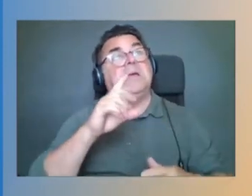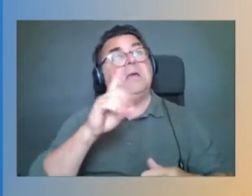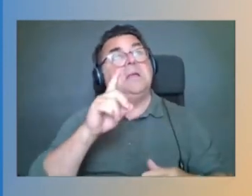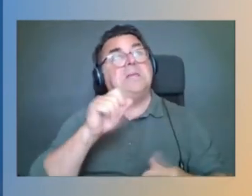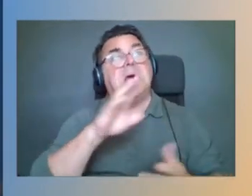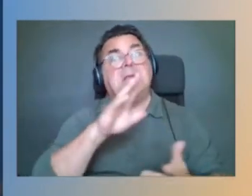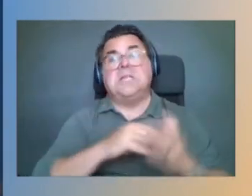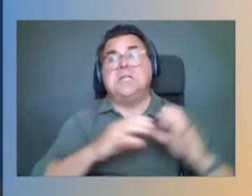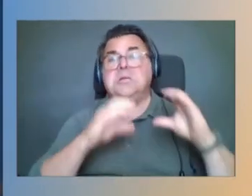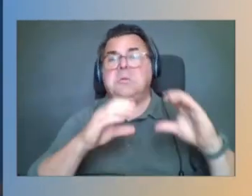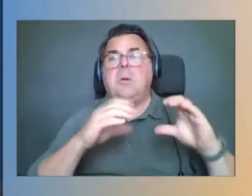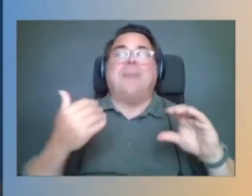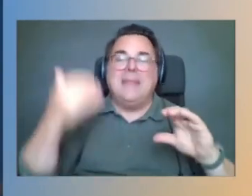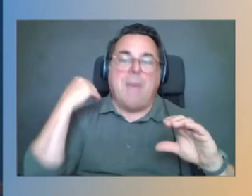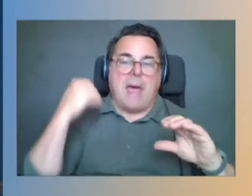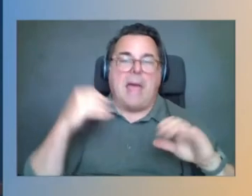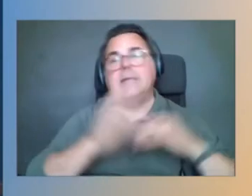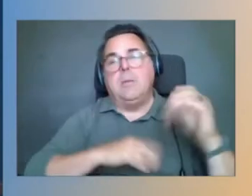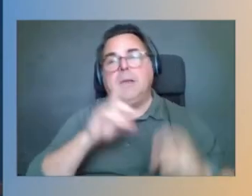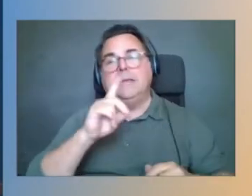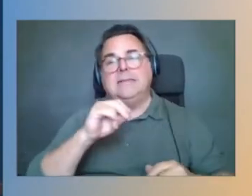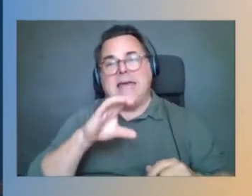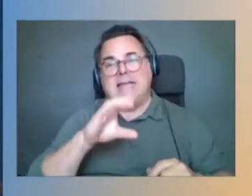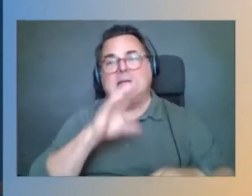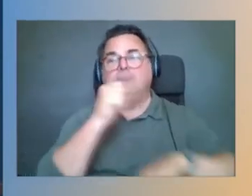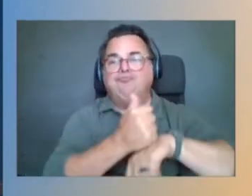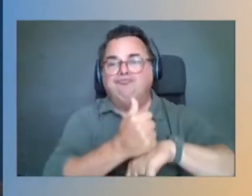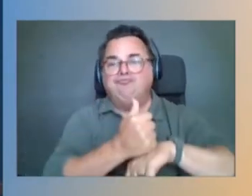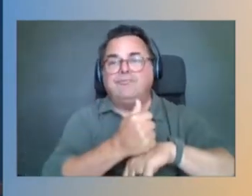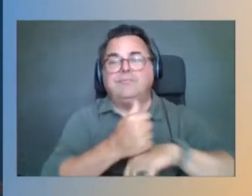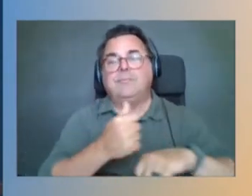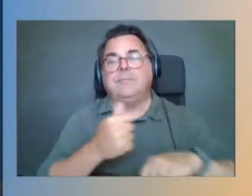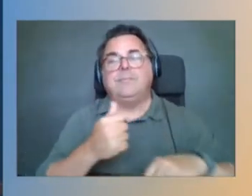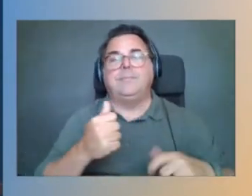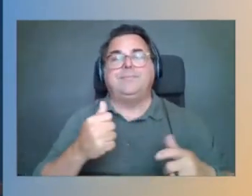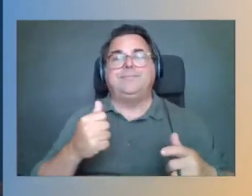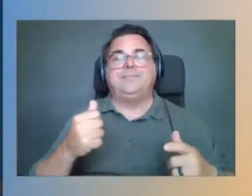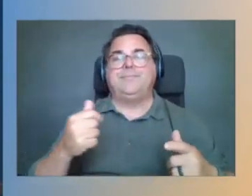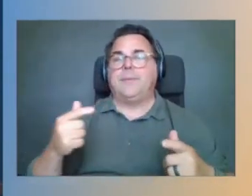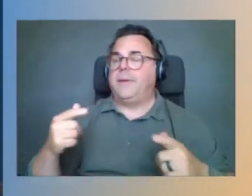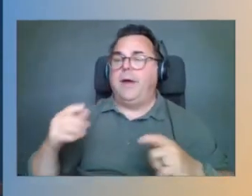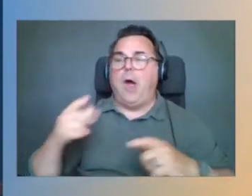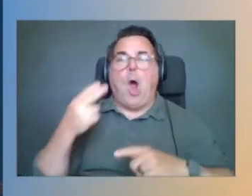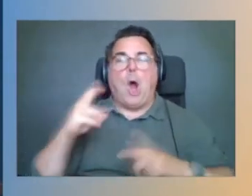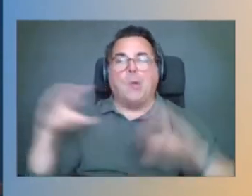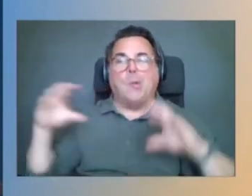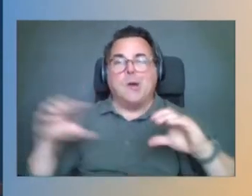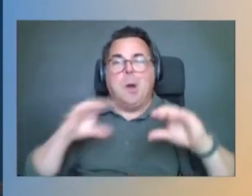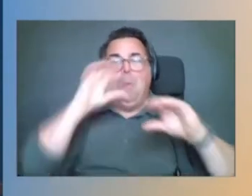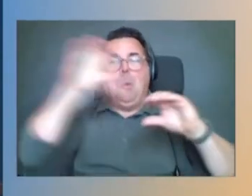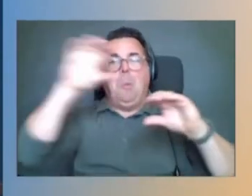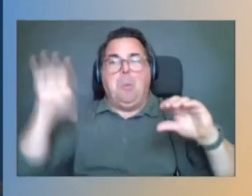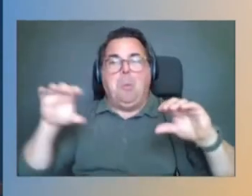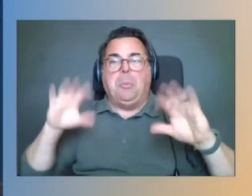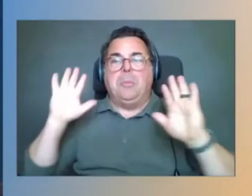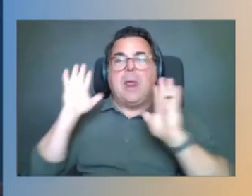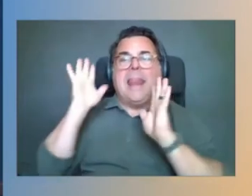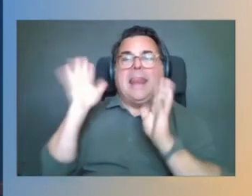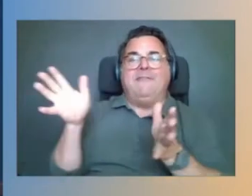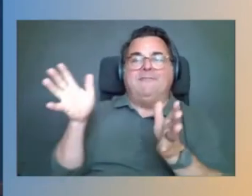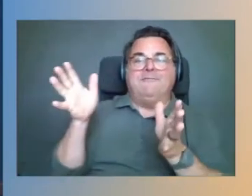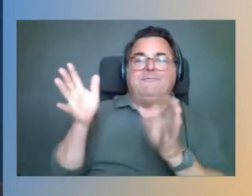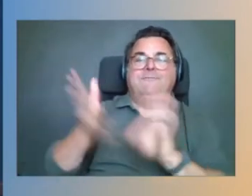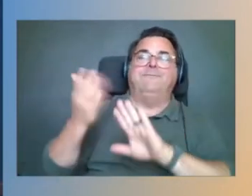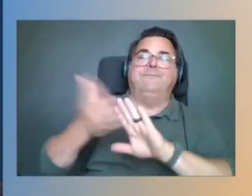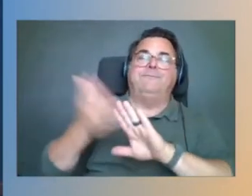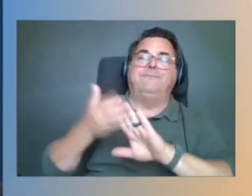in the past, they'd build that data center, they'd populate it with a generation's worth of hardware, and then they just say, let's keep this for as long as we can and